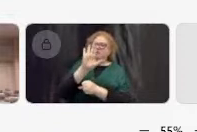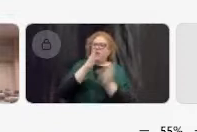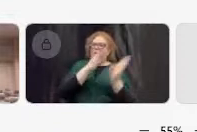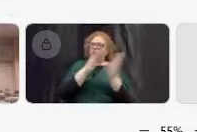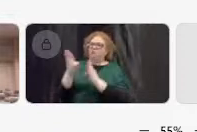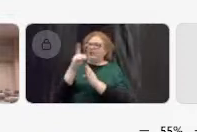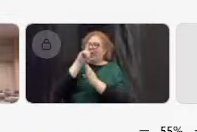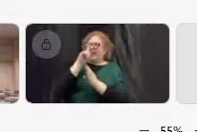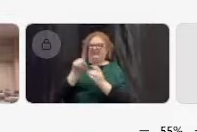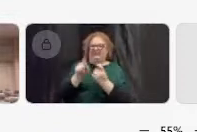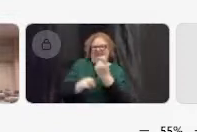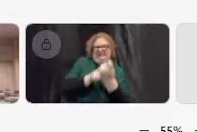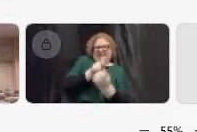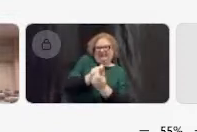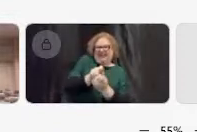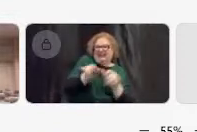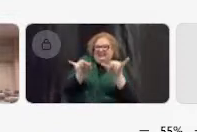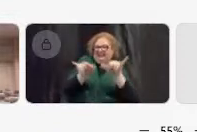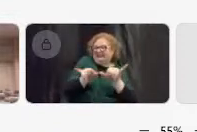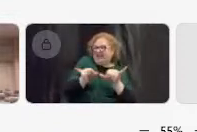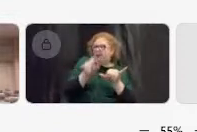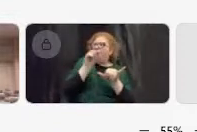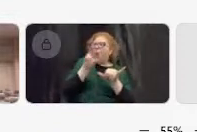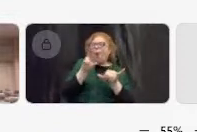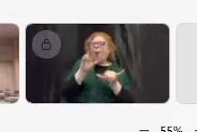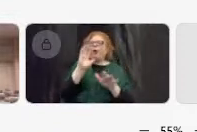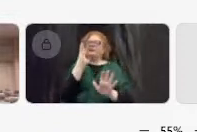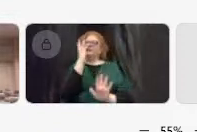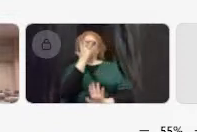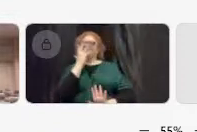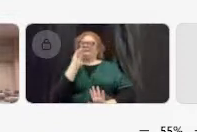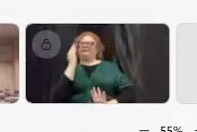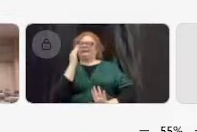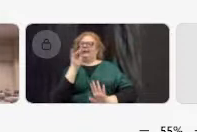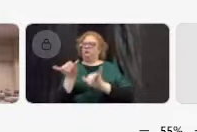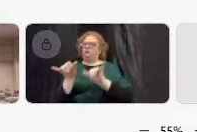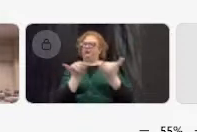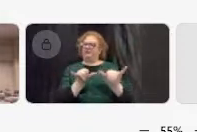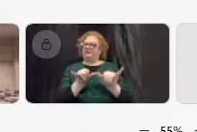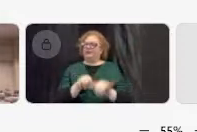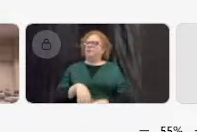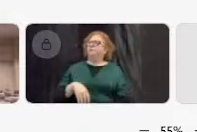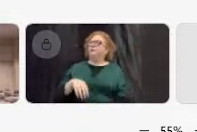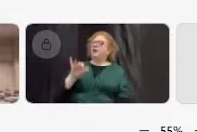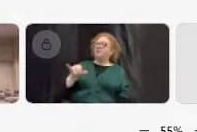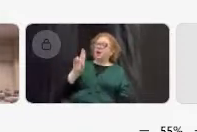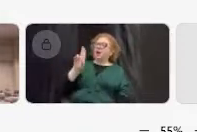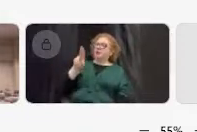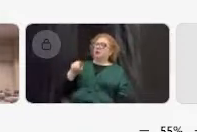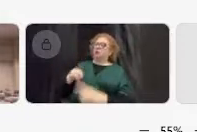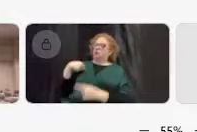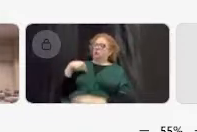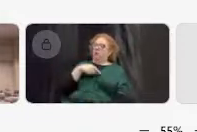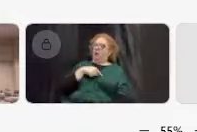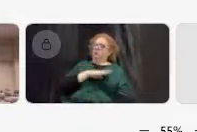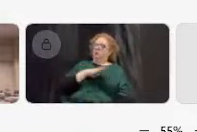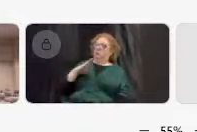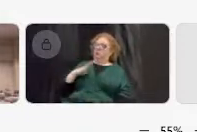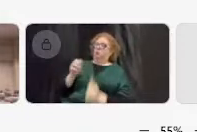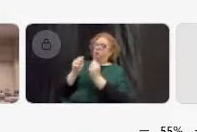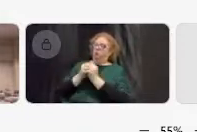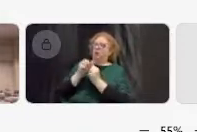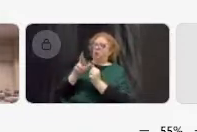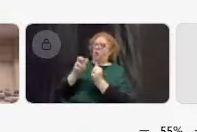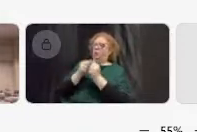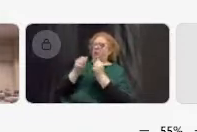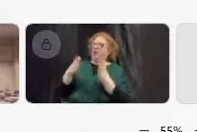identical. So I have a question here, and that's left up to the board with or without prejudice? Yes, that is left up to the commission. Okay, and